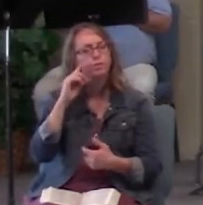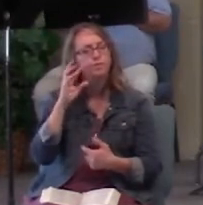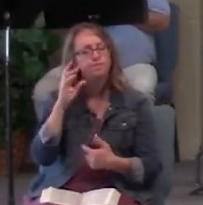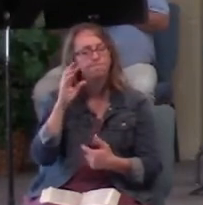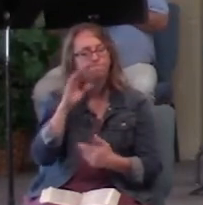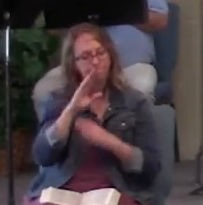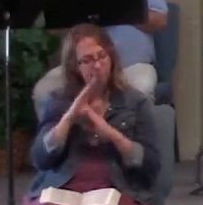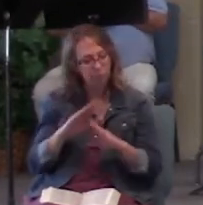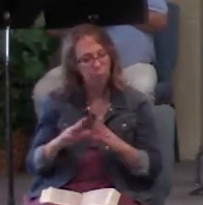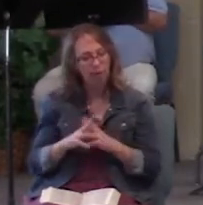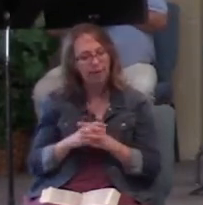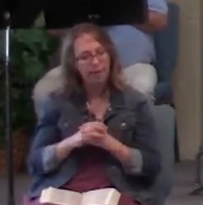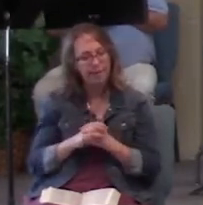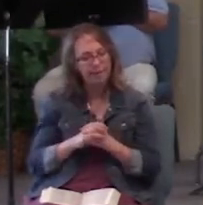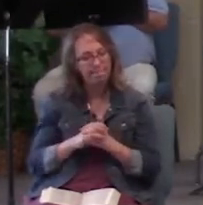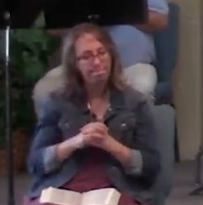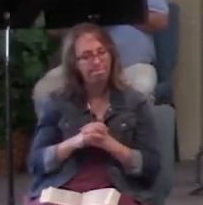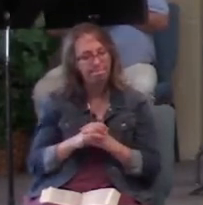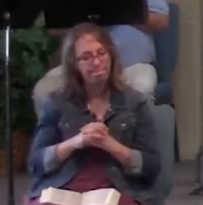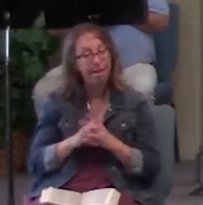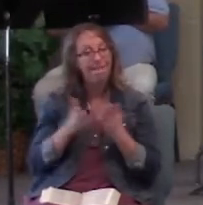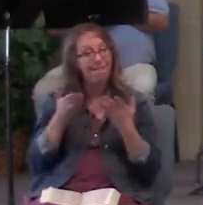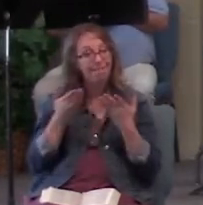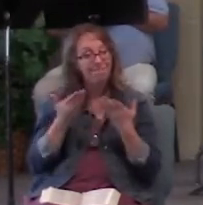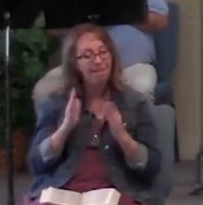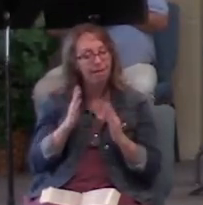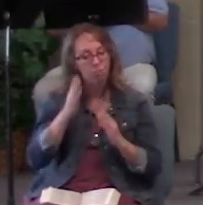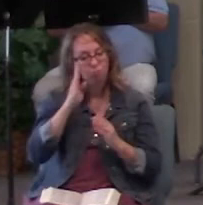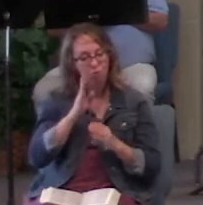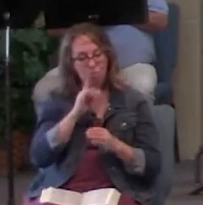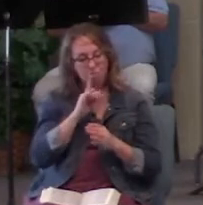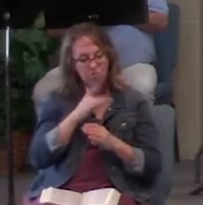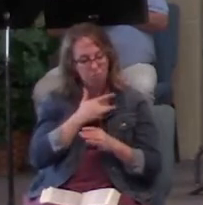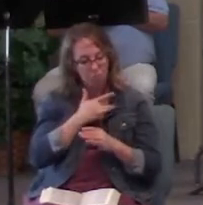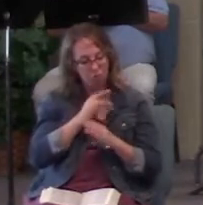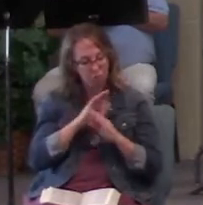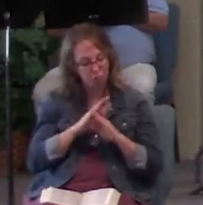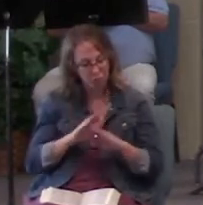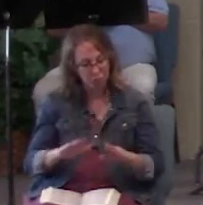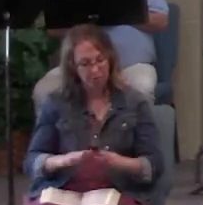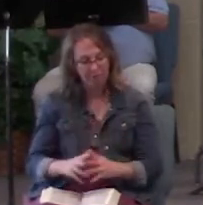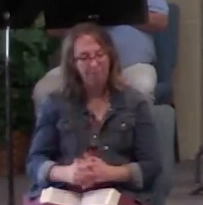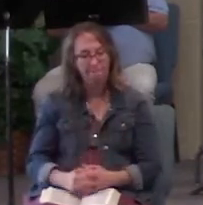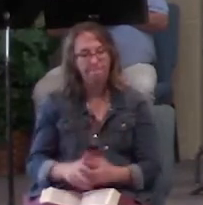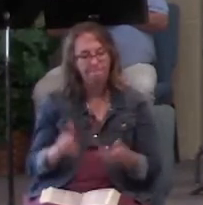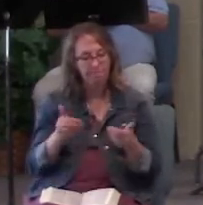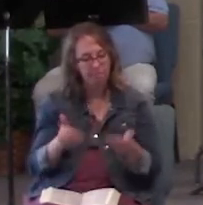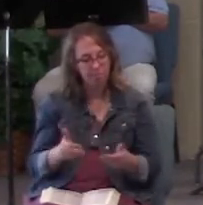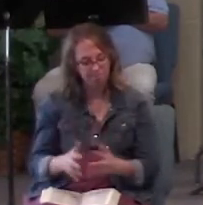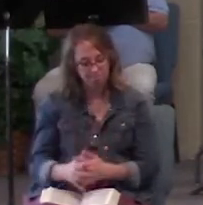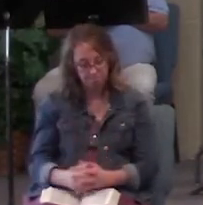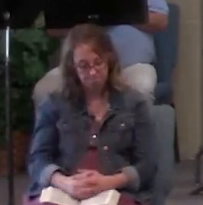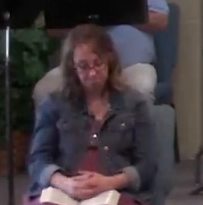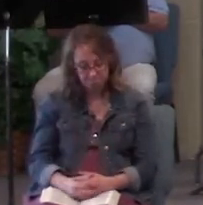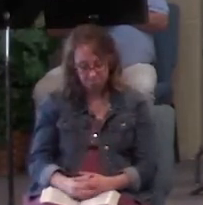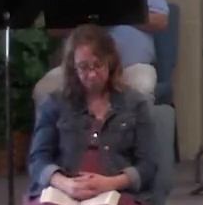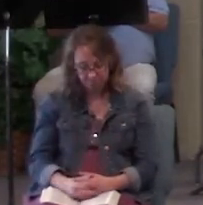to be quiet, or allow God to quiet your heart. Go ahead, Evelyn, start playing.